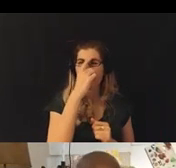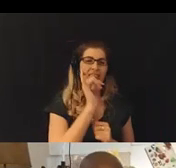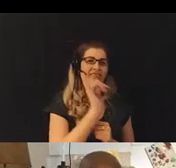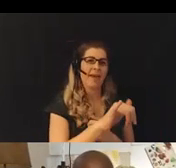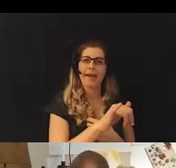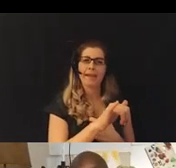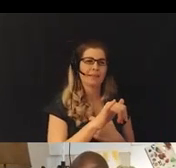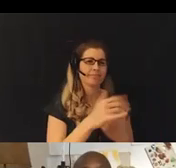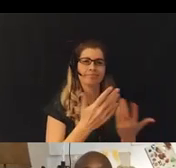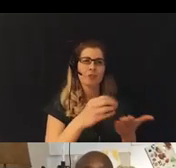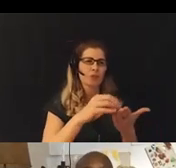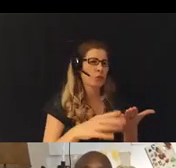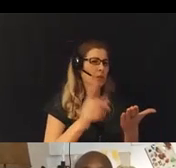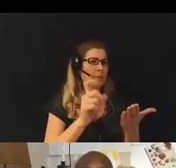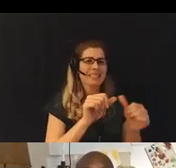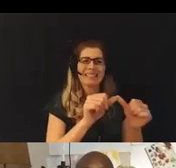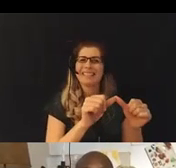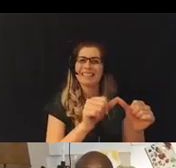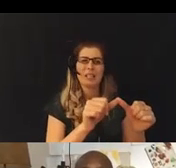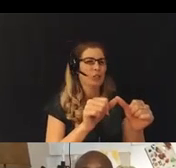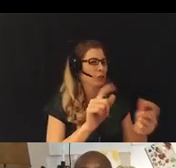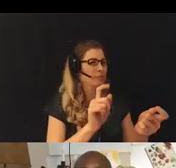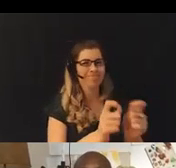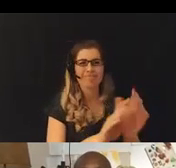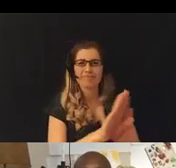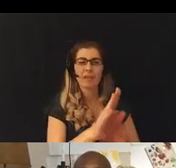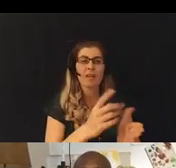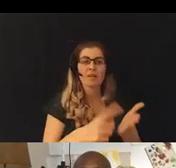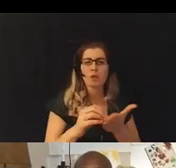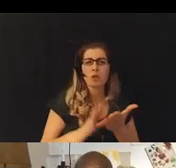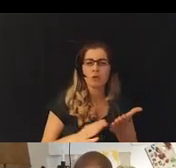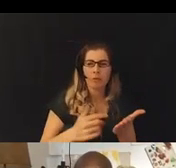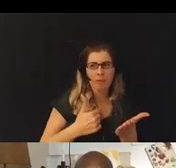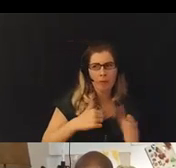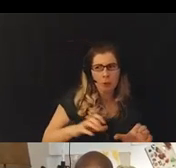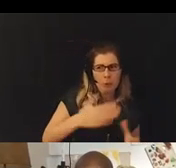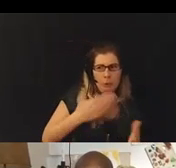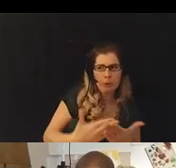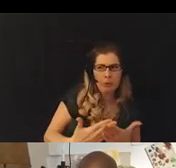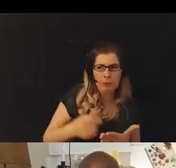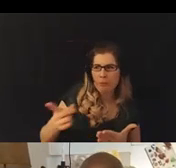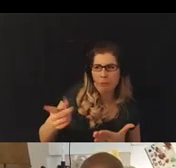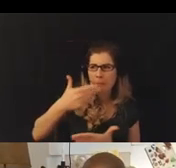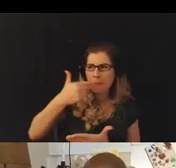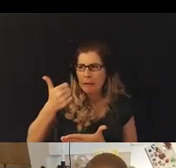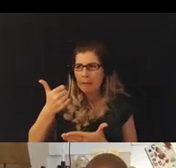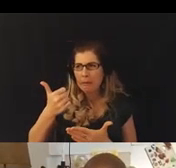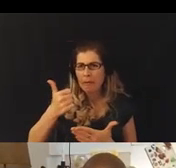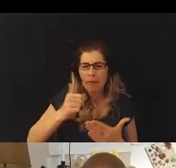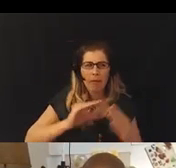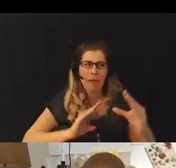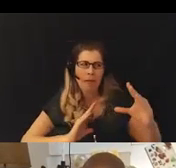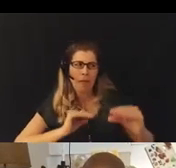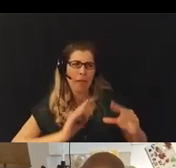right? Students, especially in high school, are very busy comparing themselves to others and wrestling with, as we all are, feelings of not being